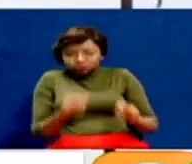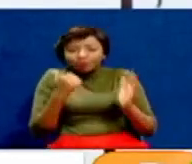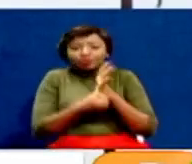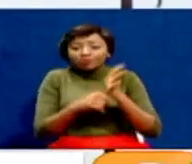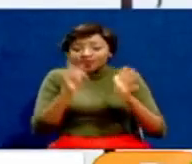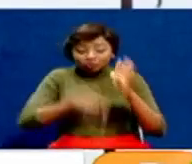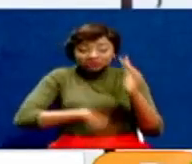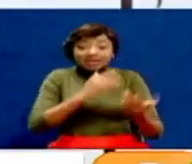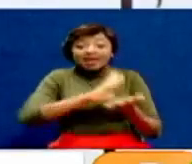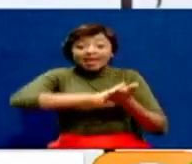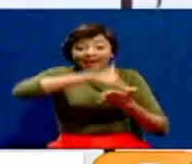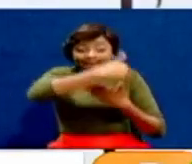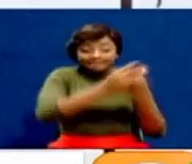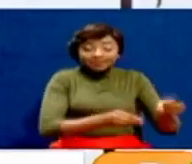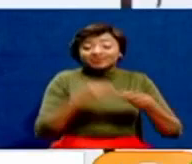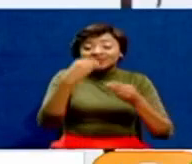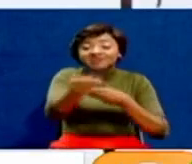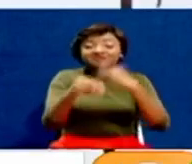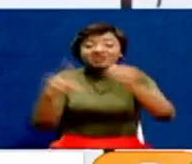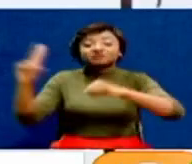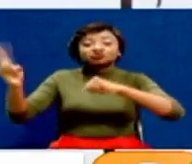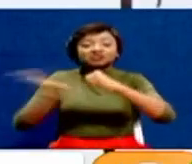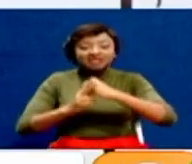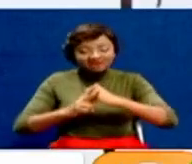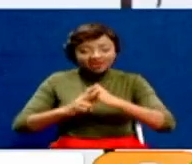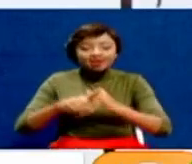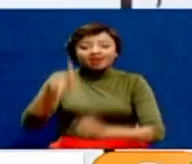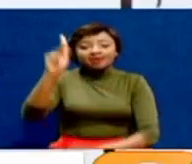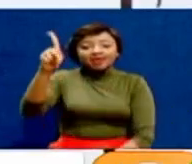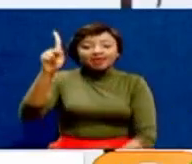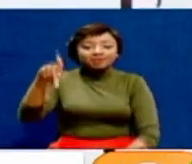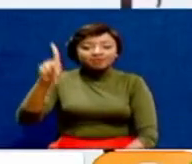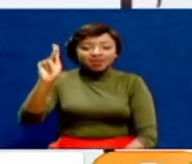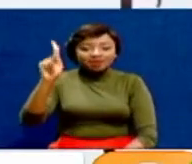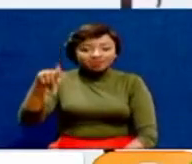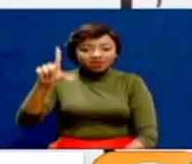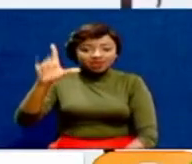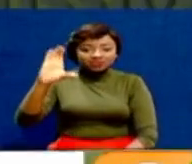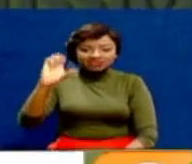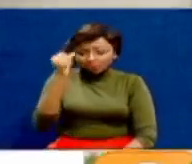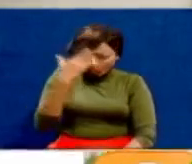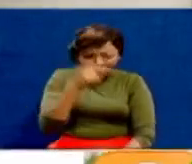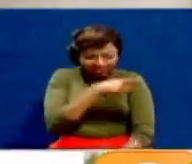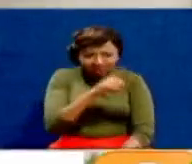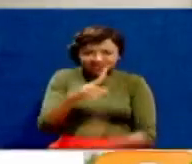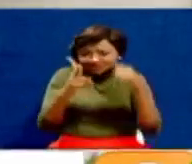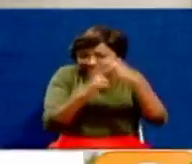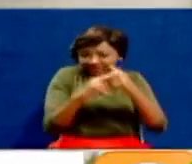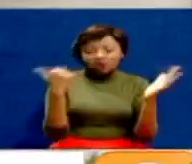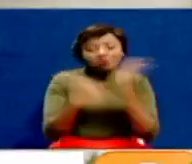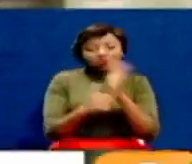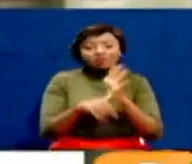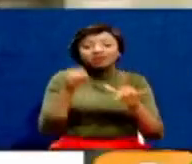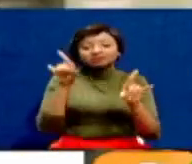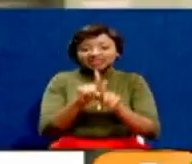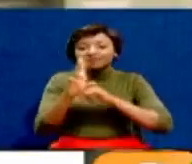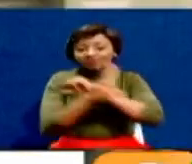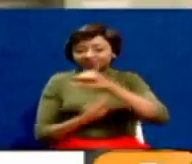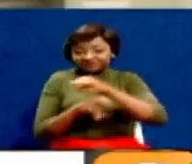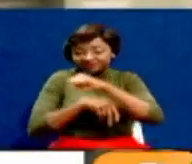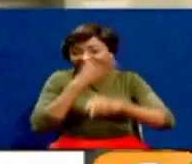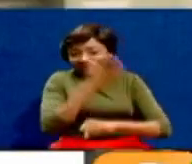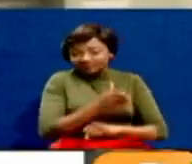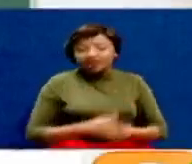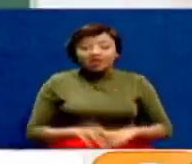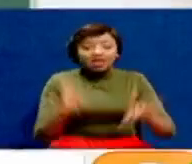were assigned to 7 KPLC employees suspended following fraud complaints against them. Sources say that local electricians have